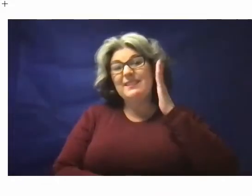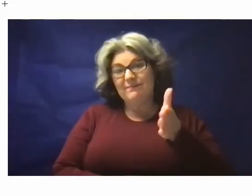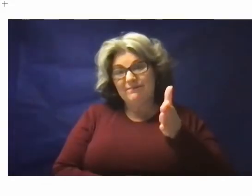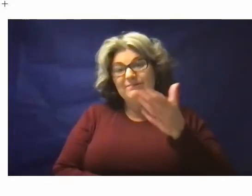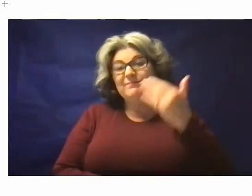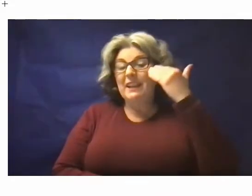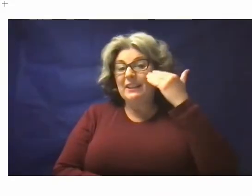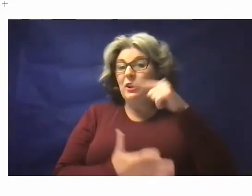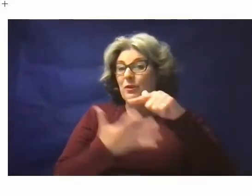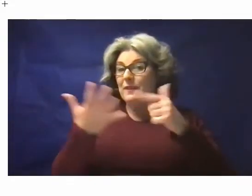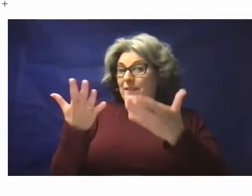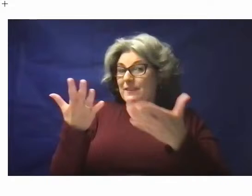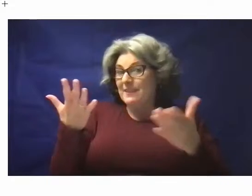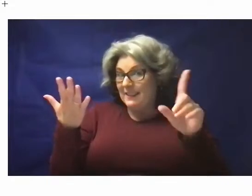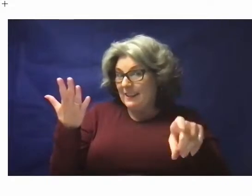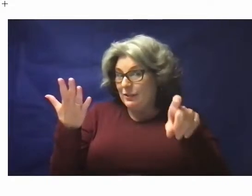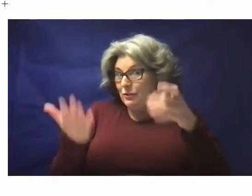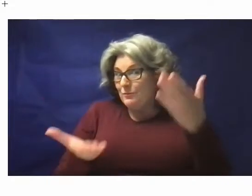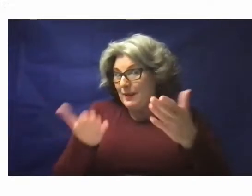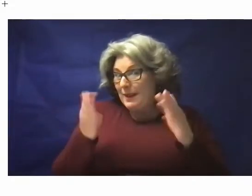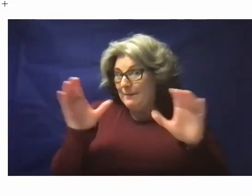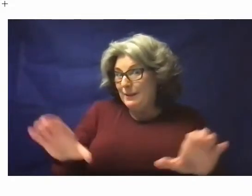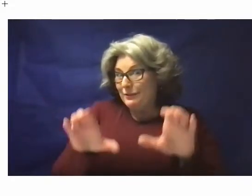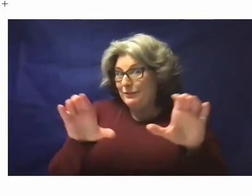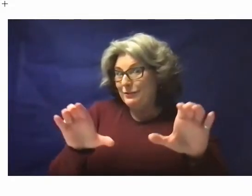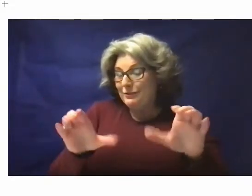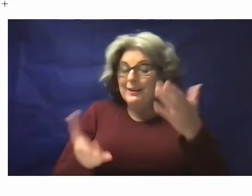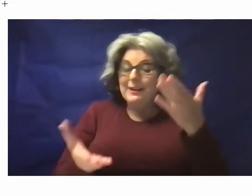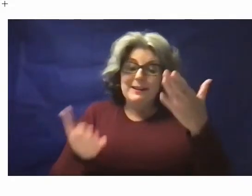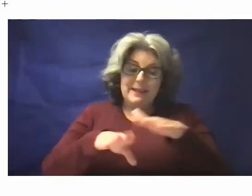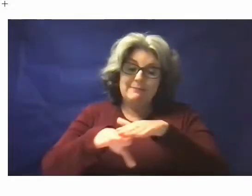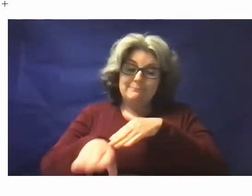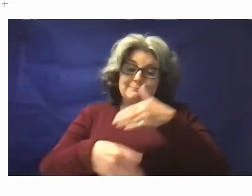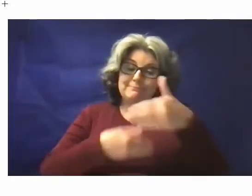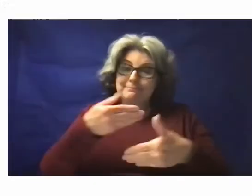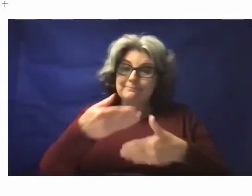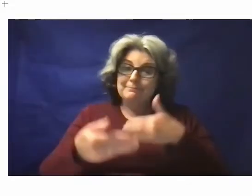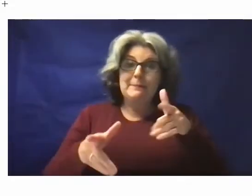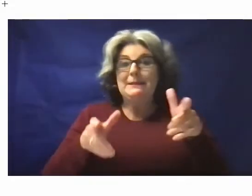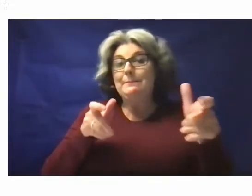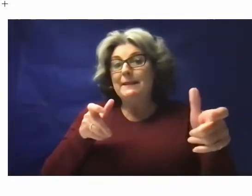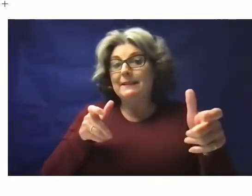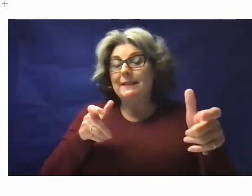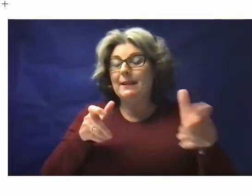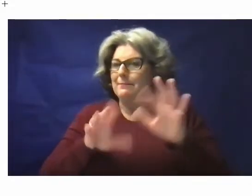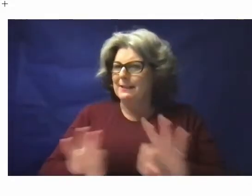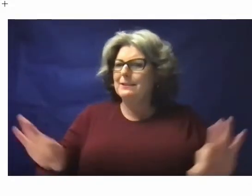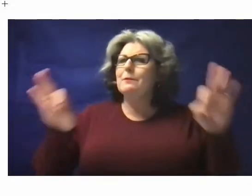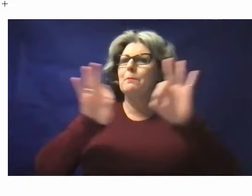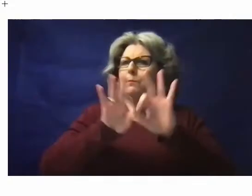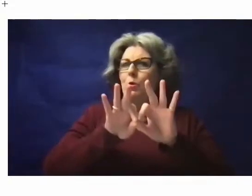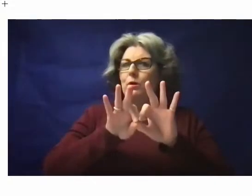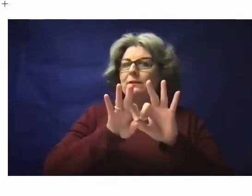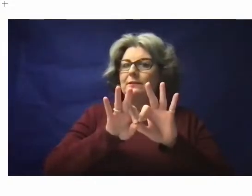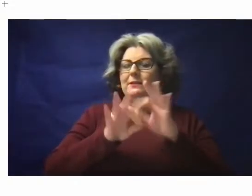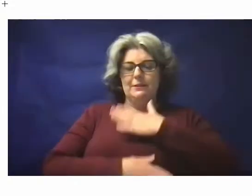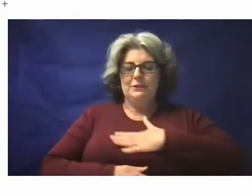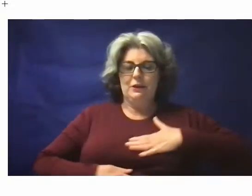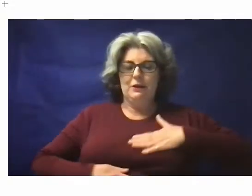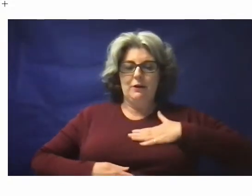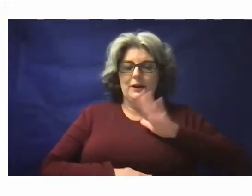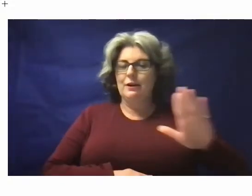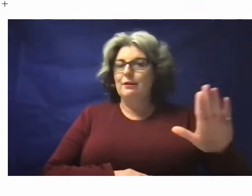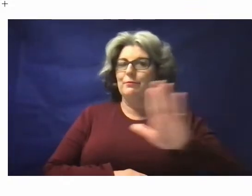you may need to do that might slow that process down or might speed it up is important. So I really appreciate that